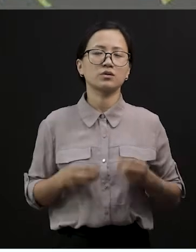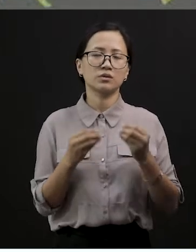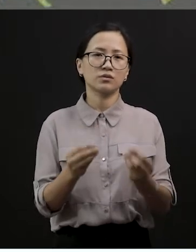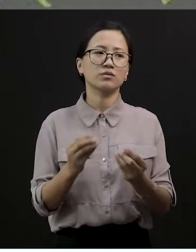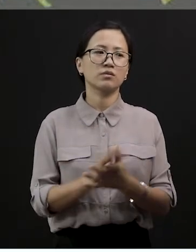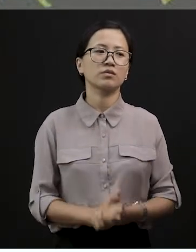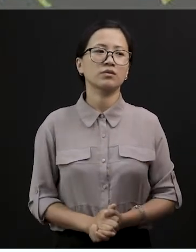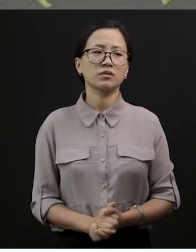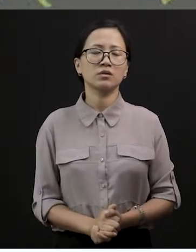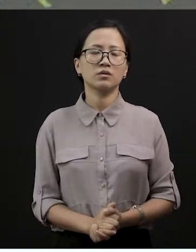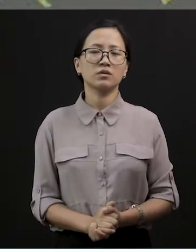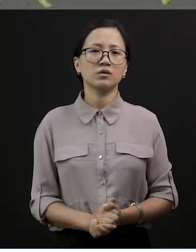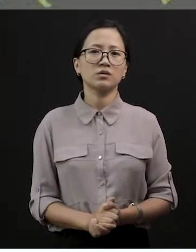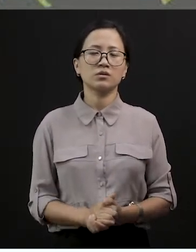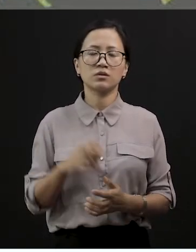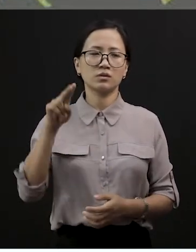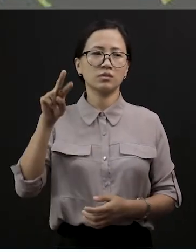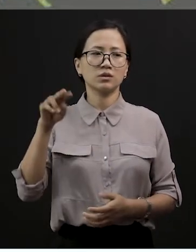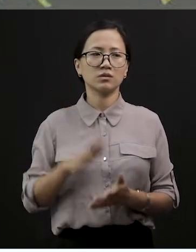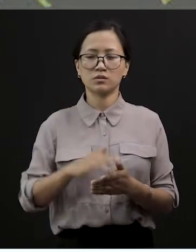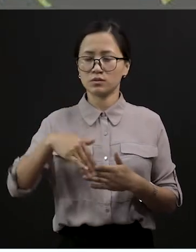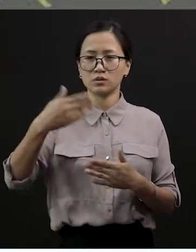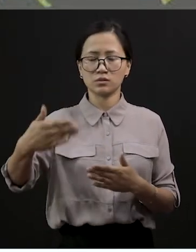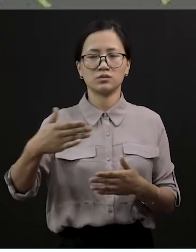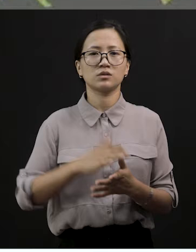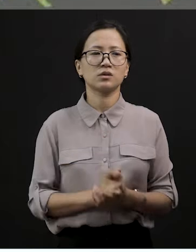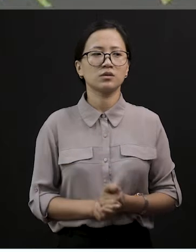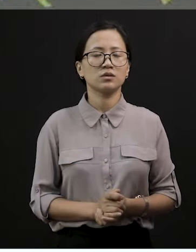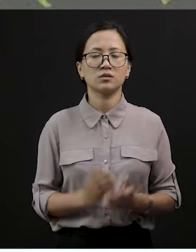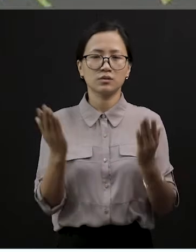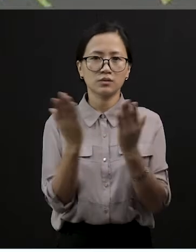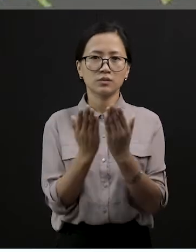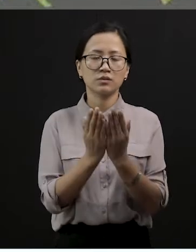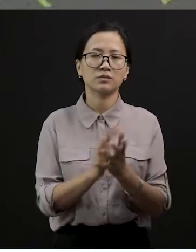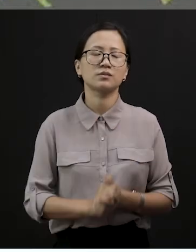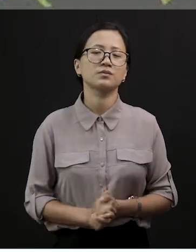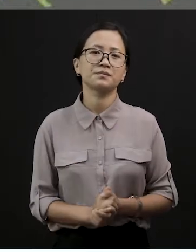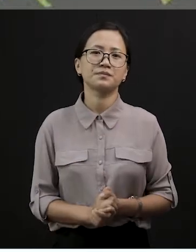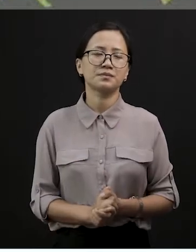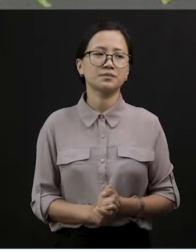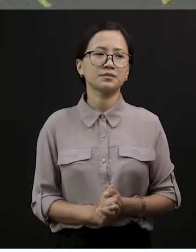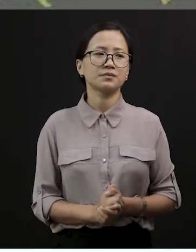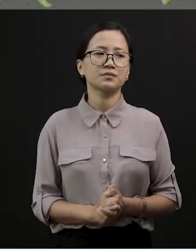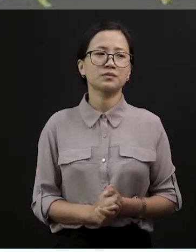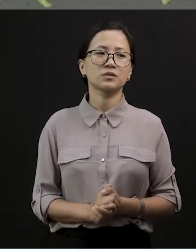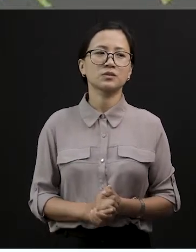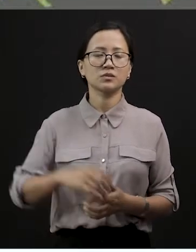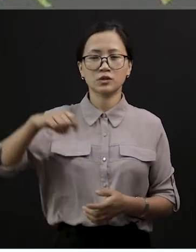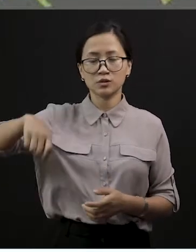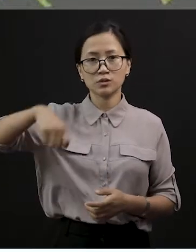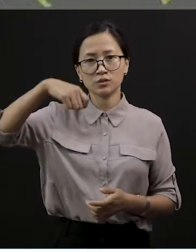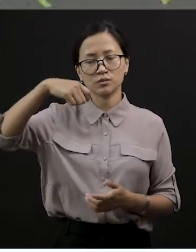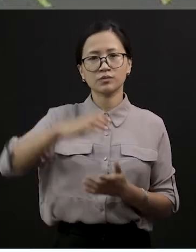given some words and the meaning next to it. Shall we all read from the beginning? First is